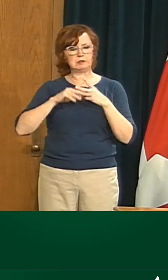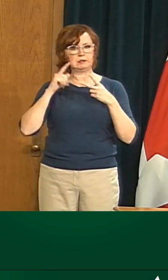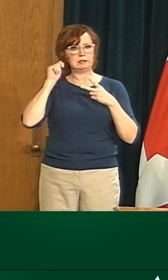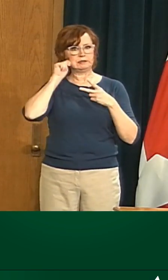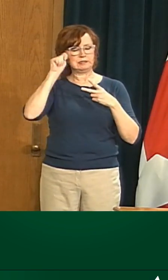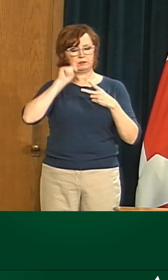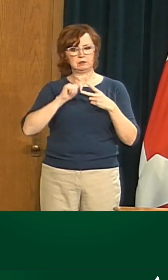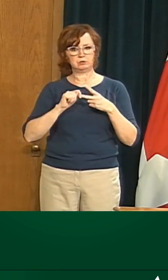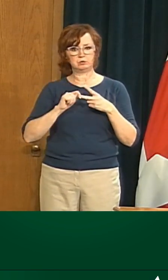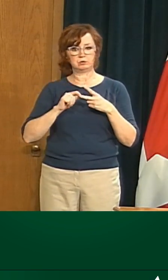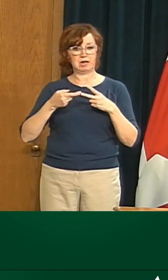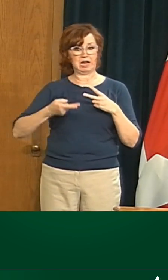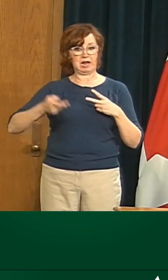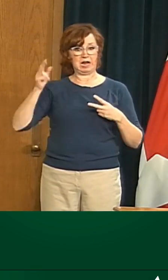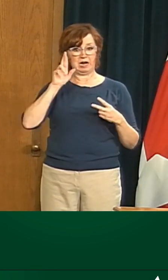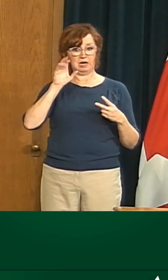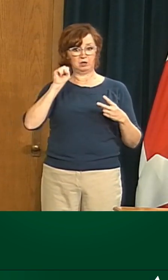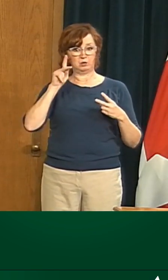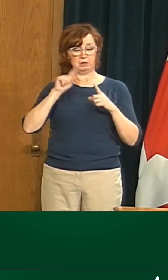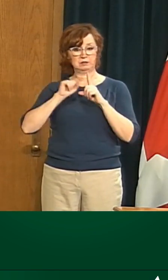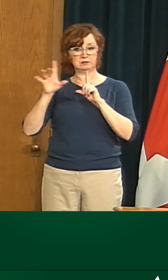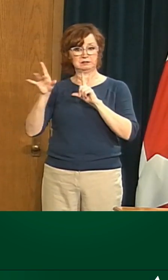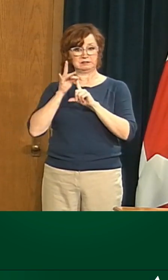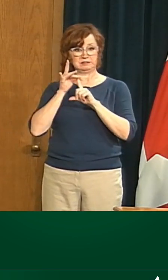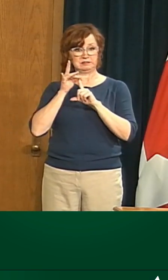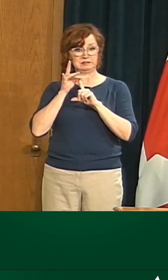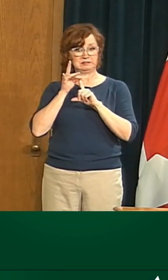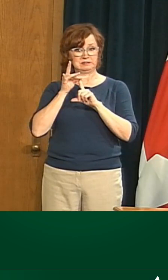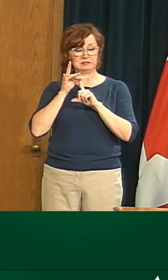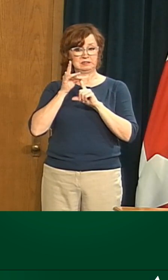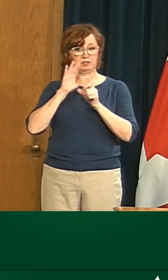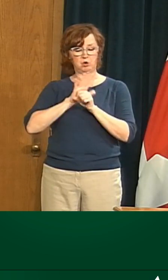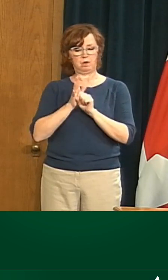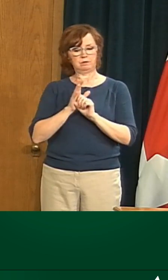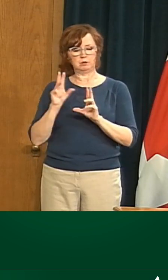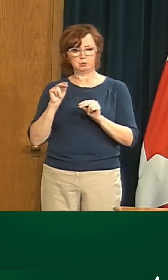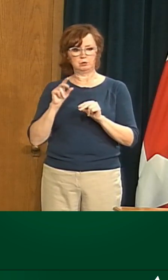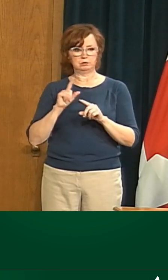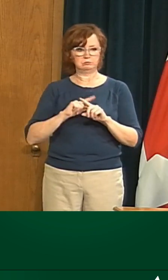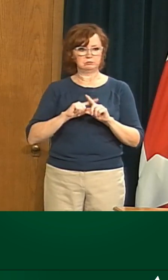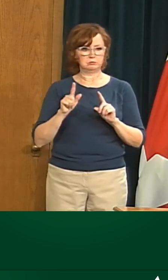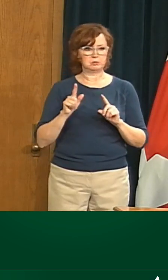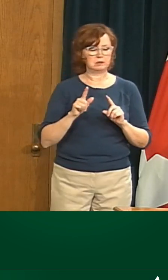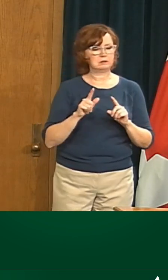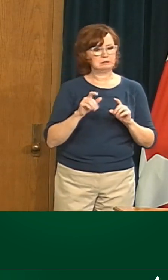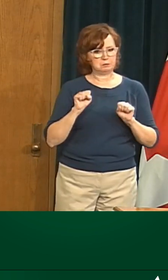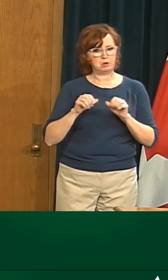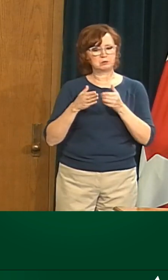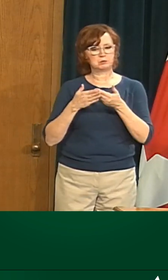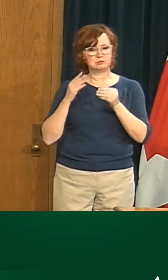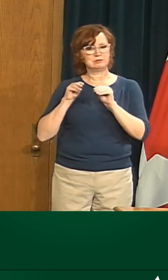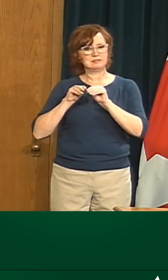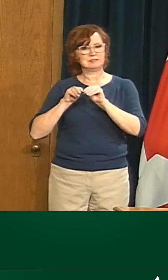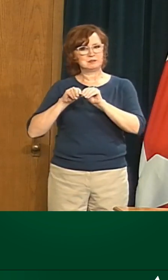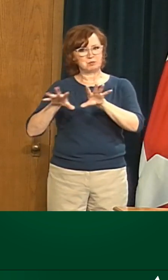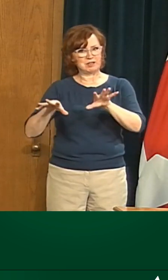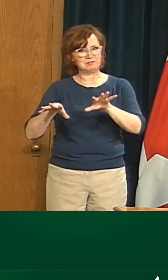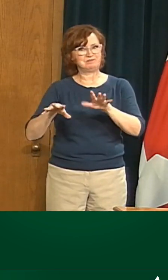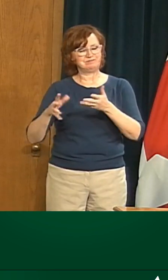COVID-19, but maybe a higher risk group of transmission of the disease. Dr. Shahab made some comments with respect